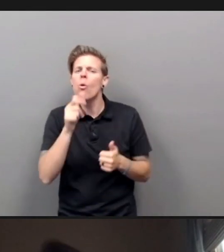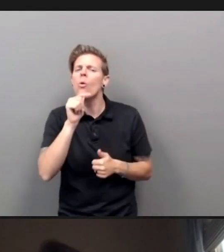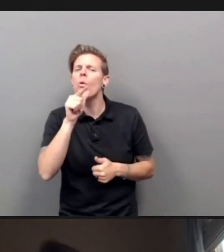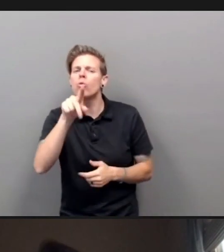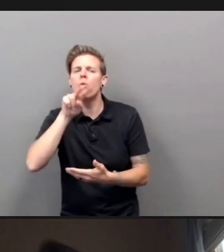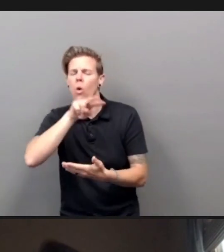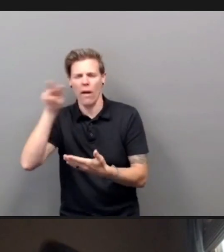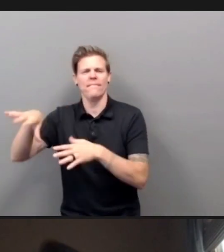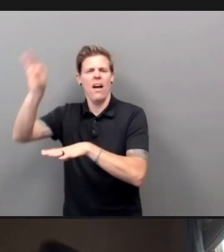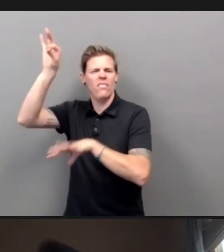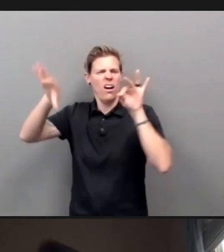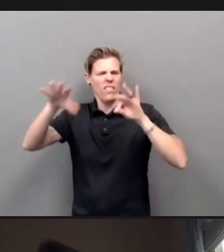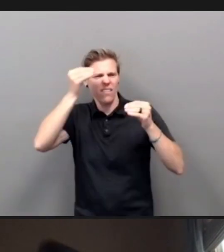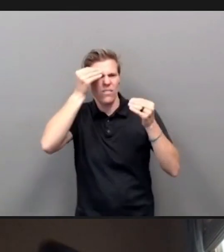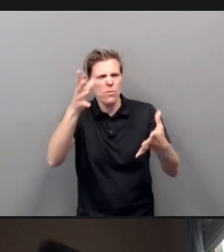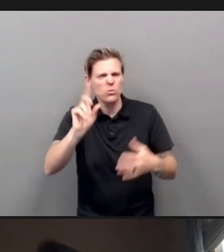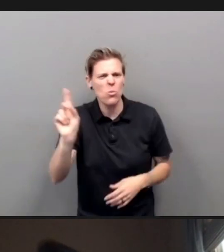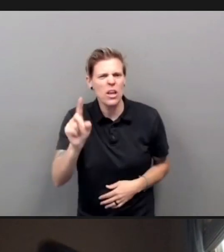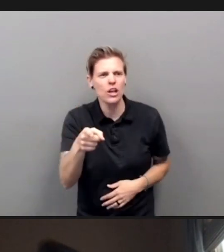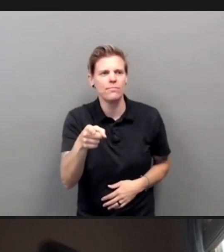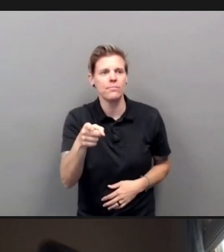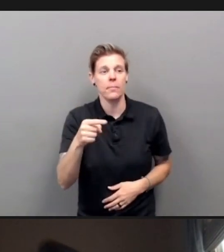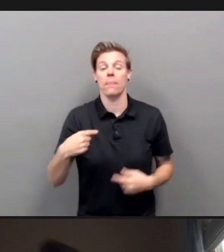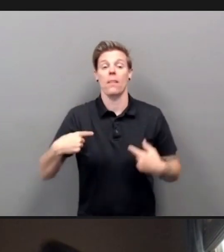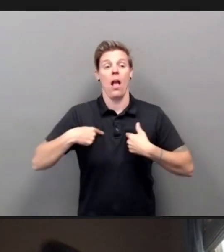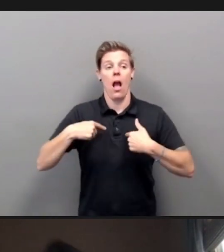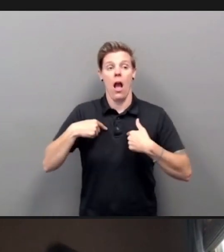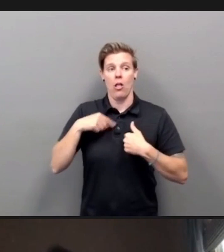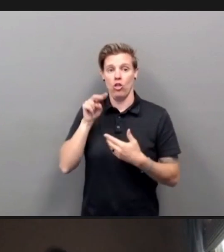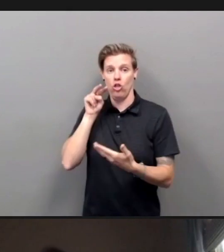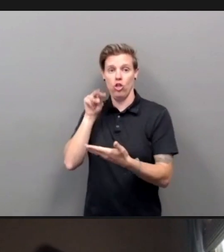this week's the geographic